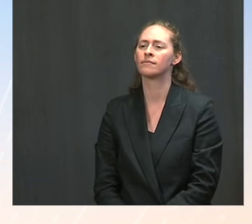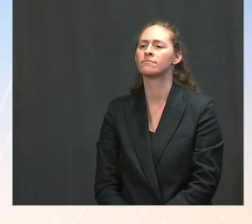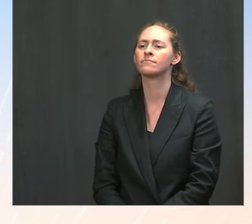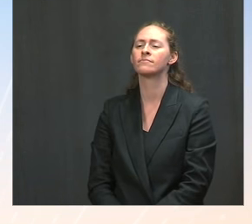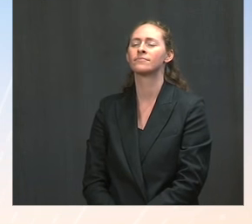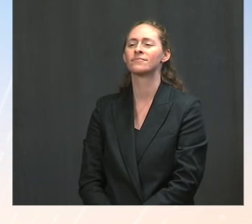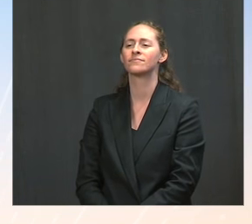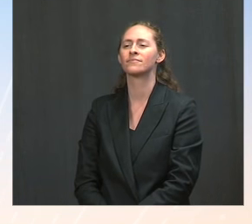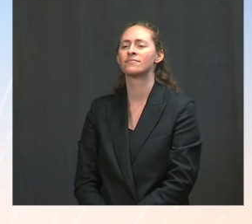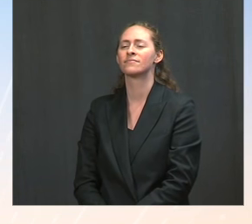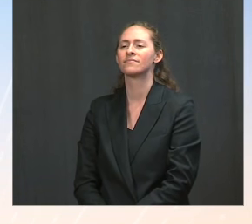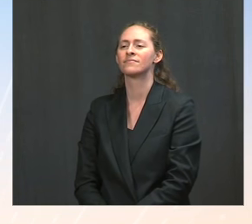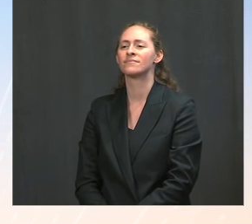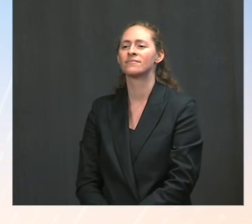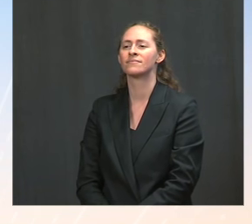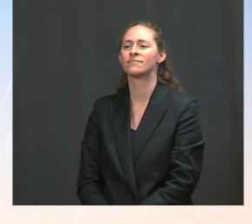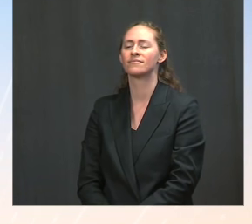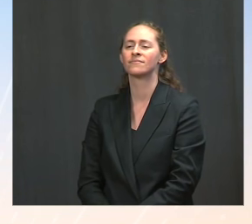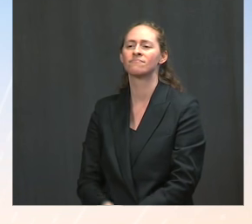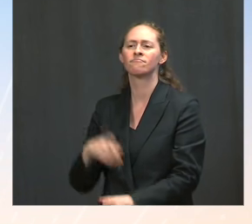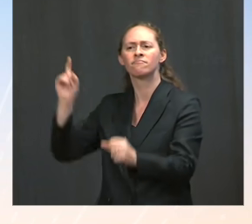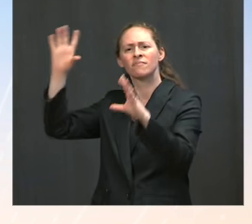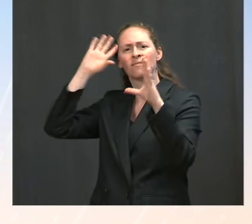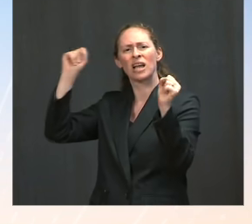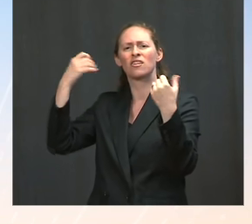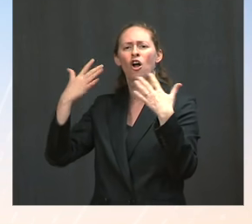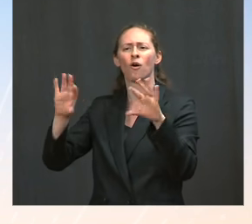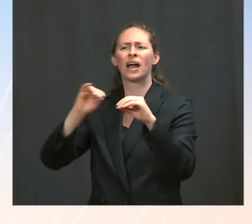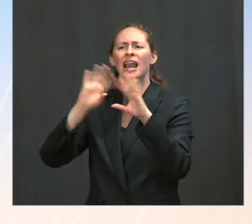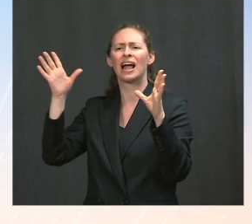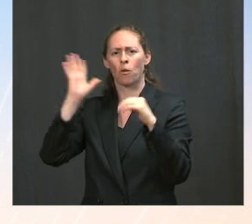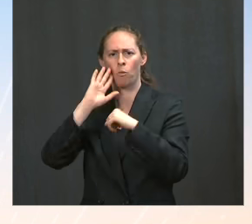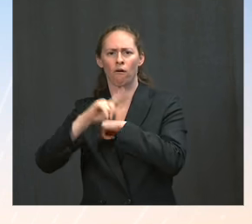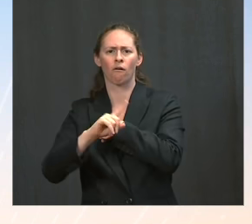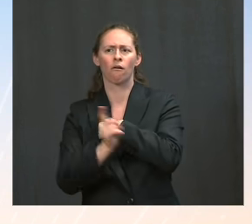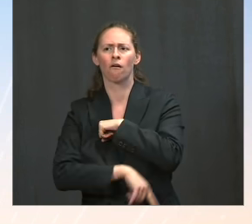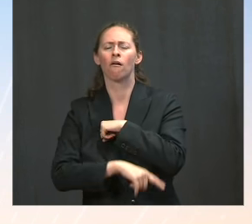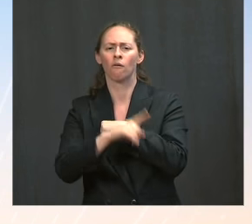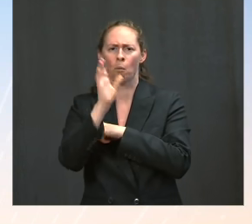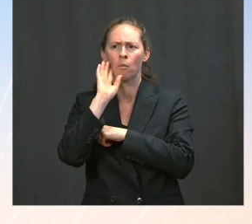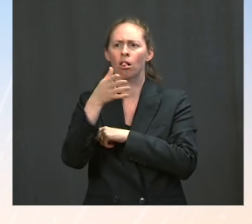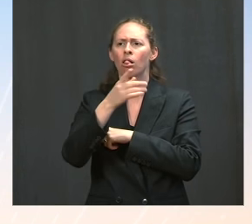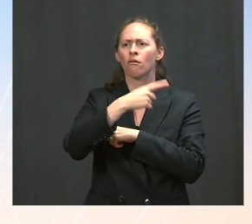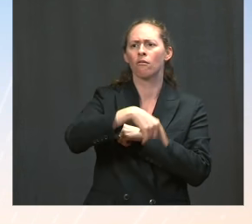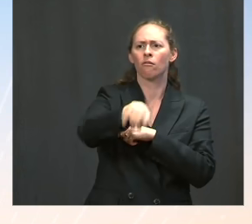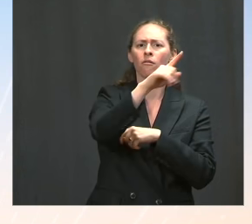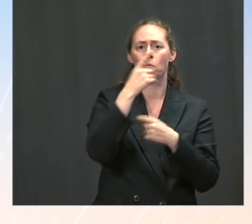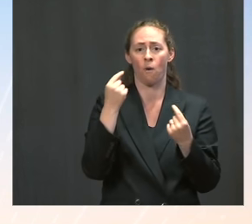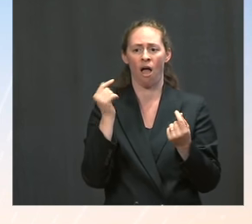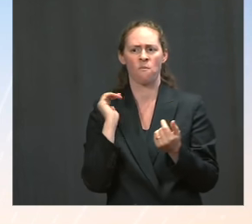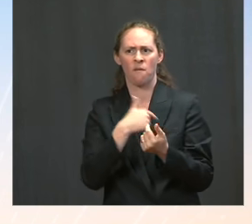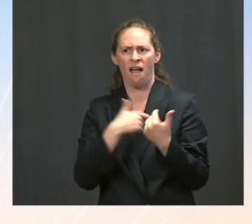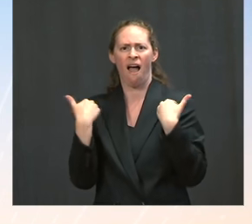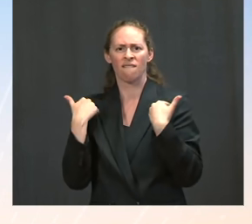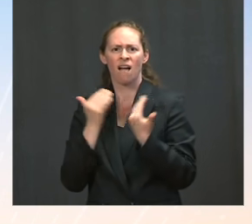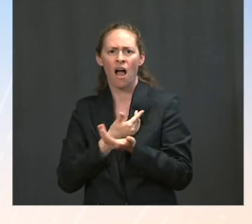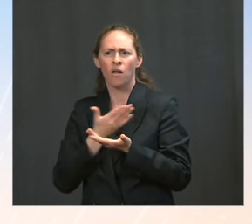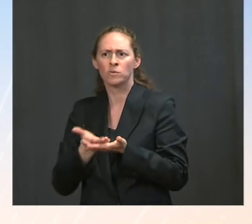And we will use all tools at our disposal in order to protect Americans and American businesses.